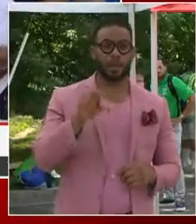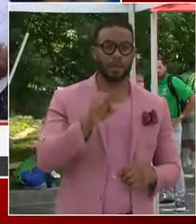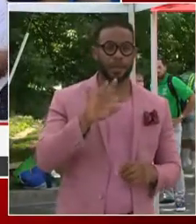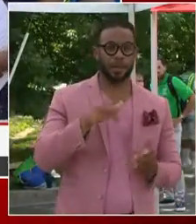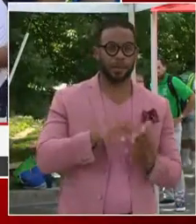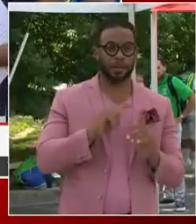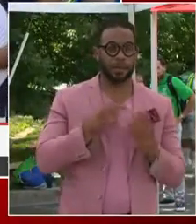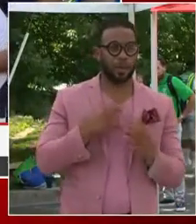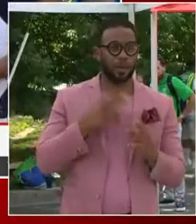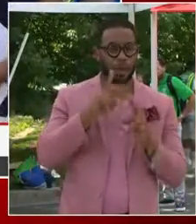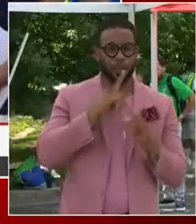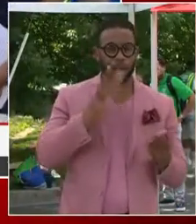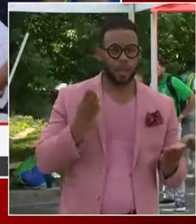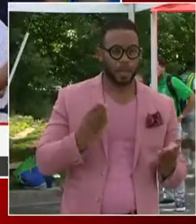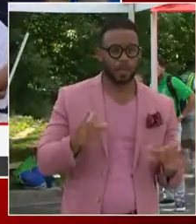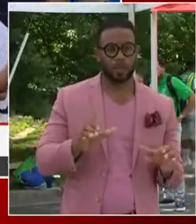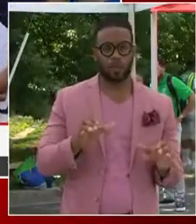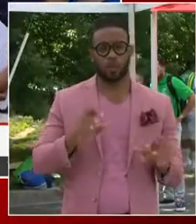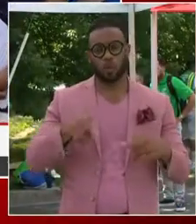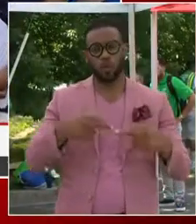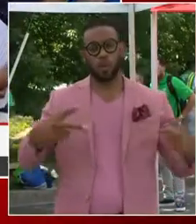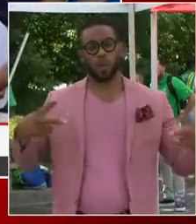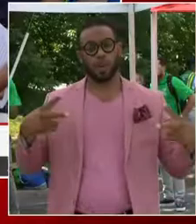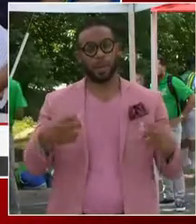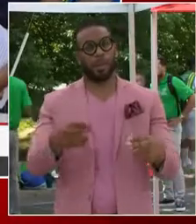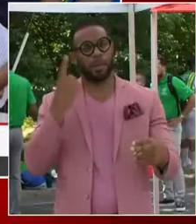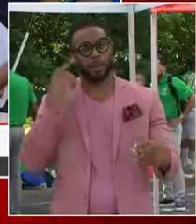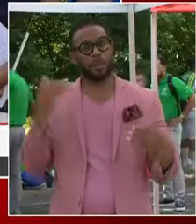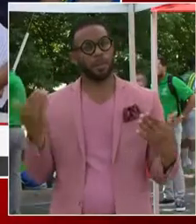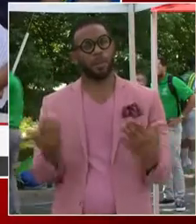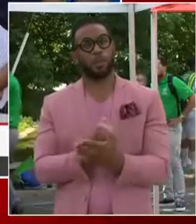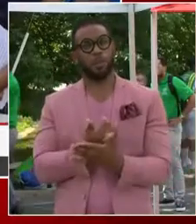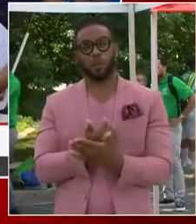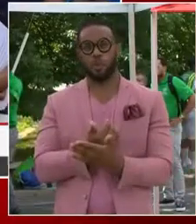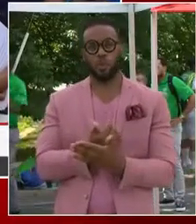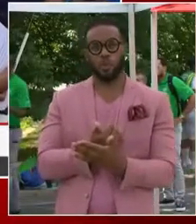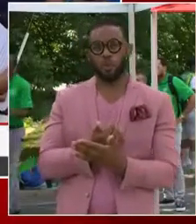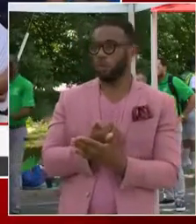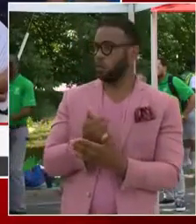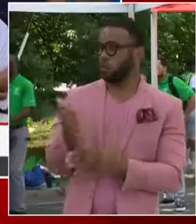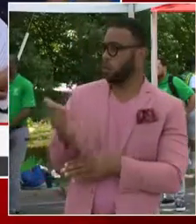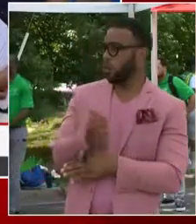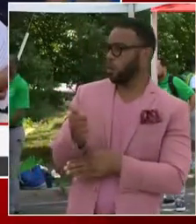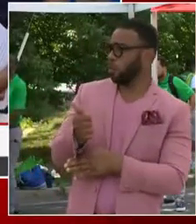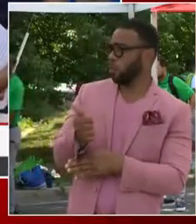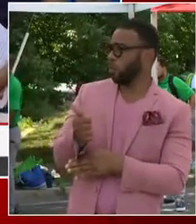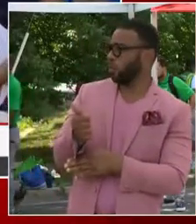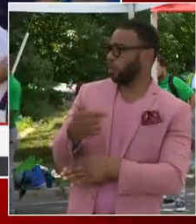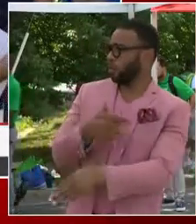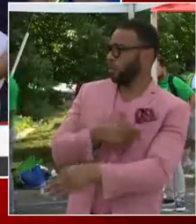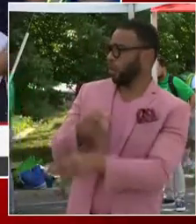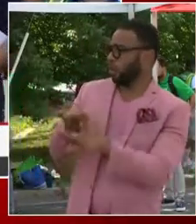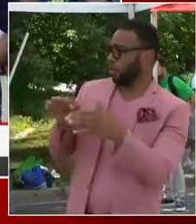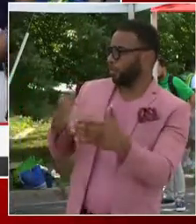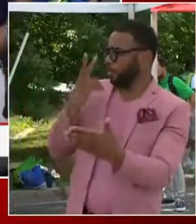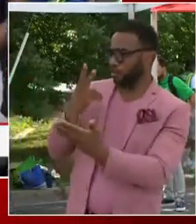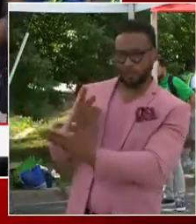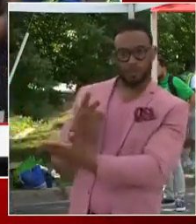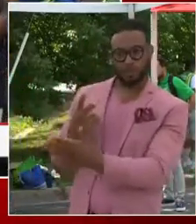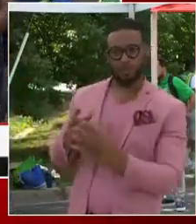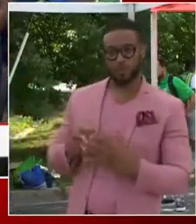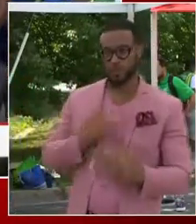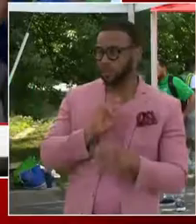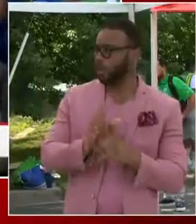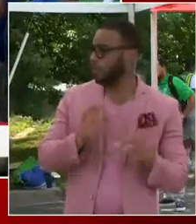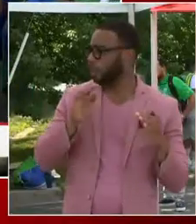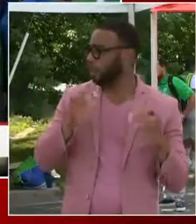We're honored to be here to do a ribbon cutting for this new mobile vaccine unit that you'll see there if you have not already seen. We're